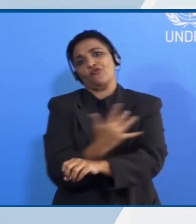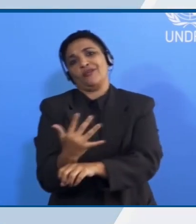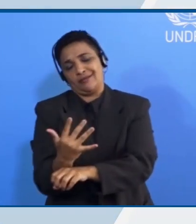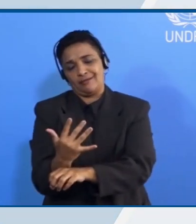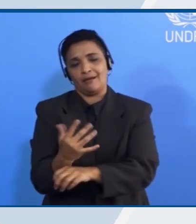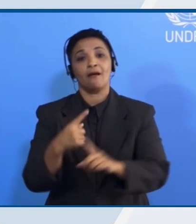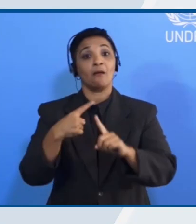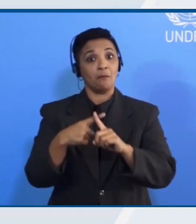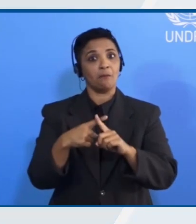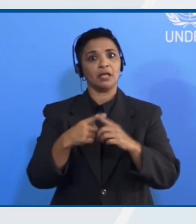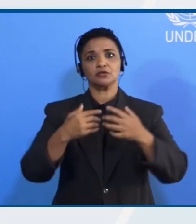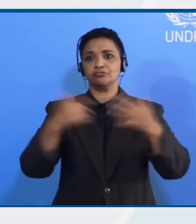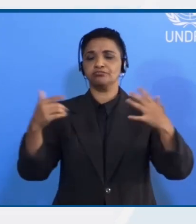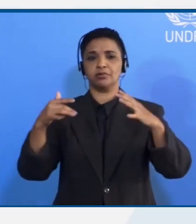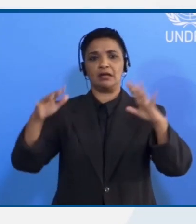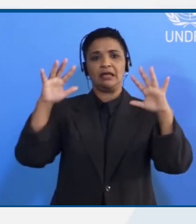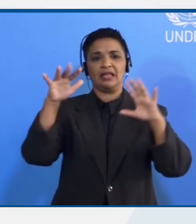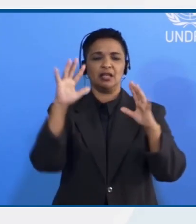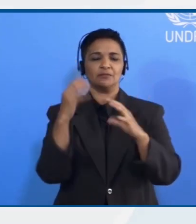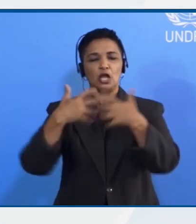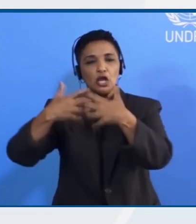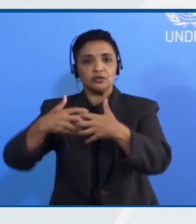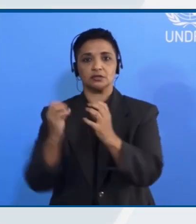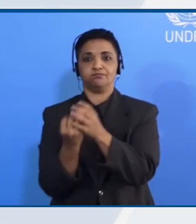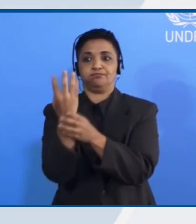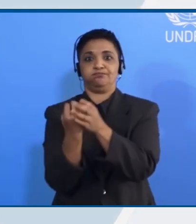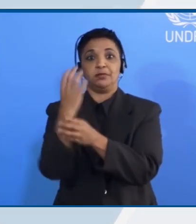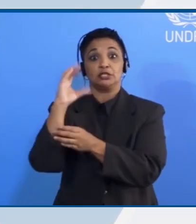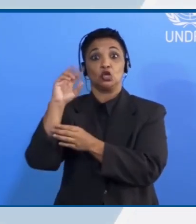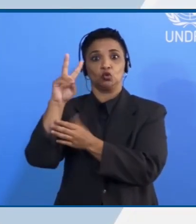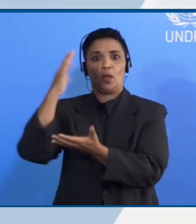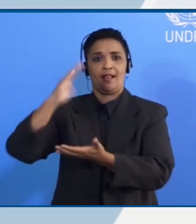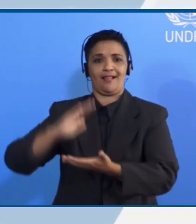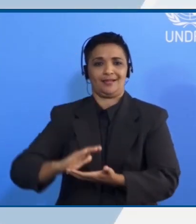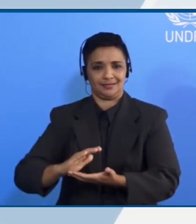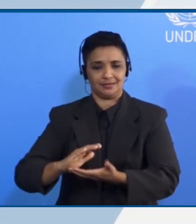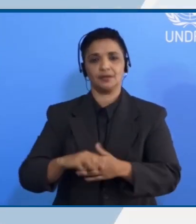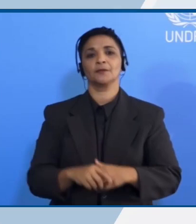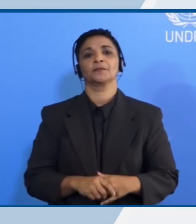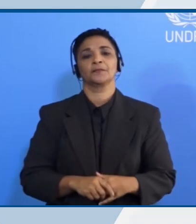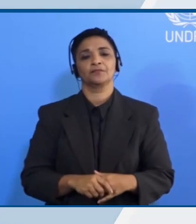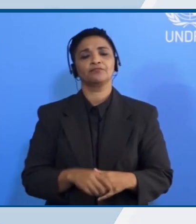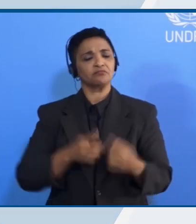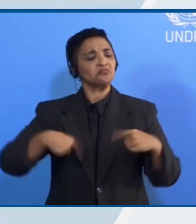from polluting industries and sectors. We also know that, within